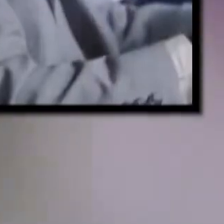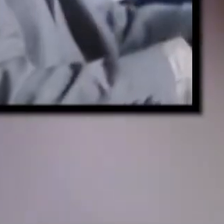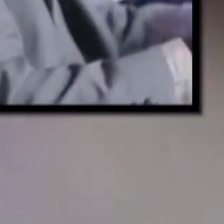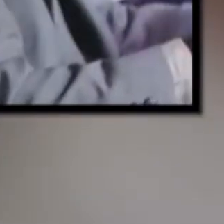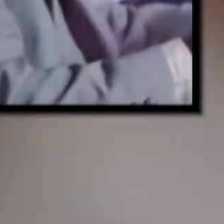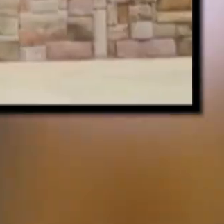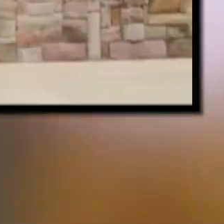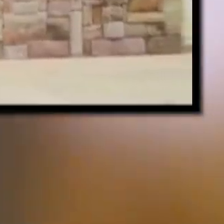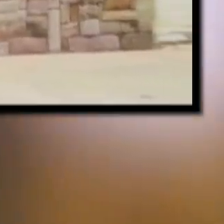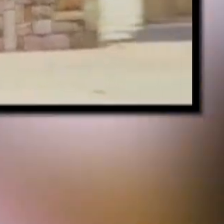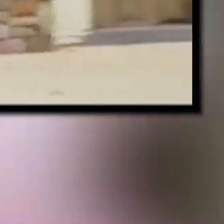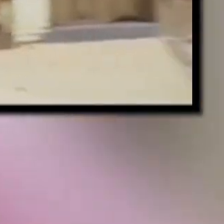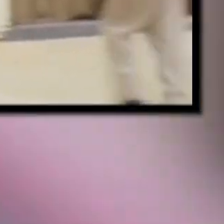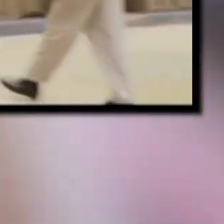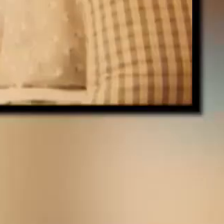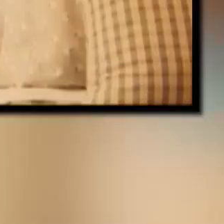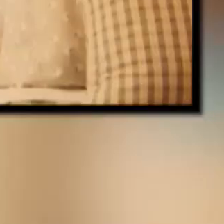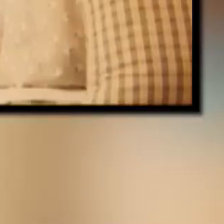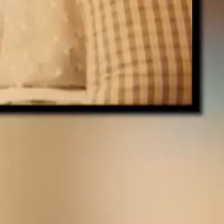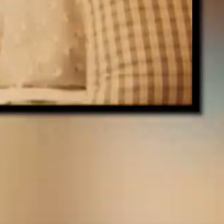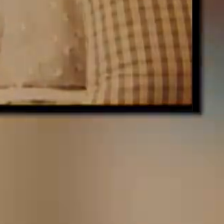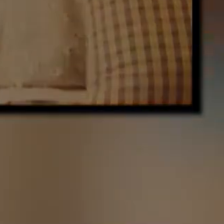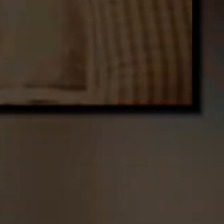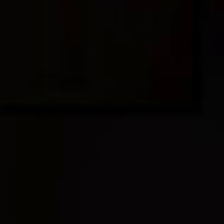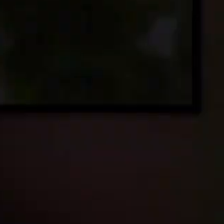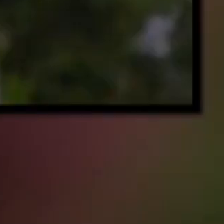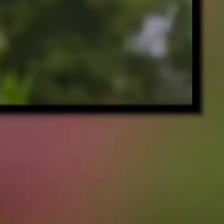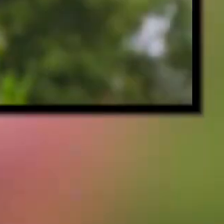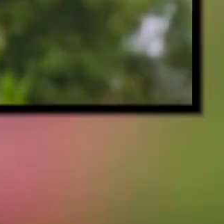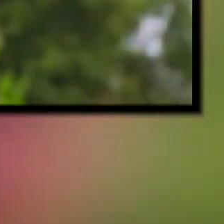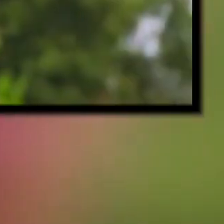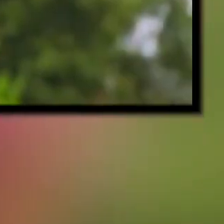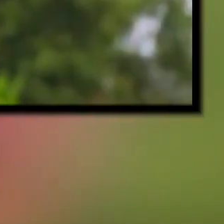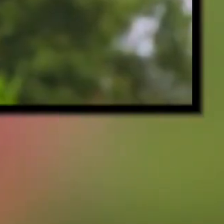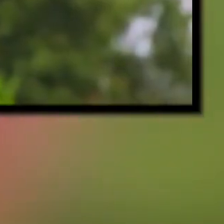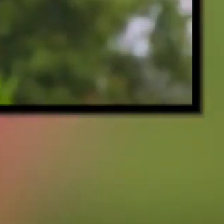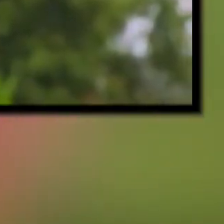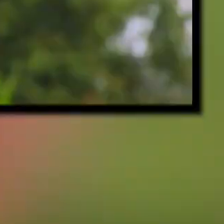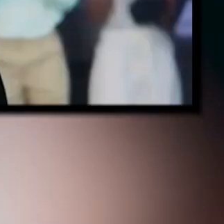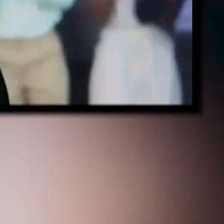any of us, anywhere in the world, had better be the business of us